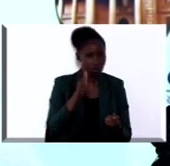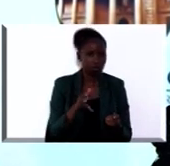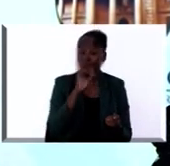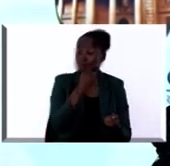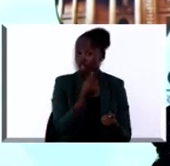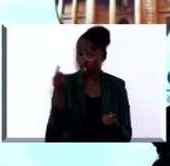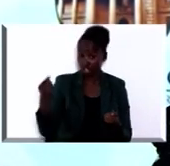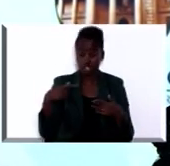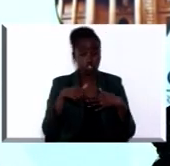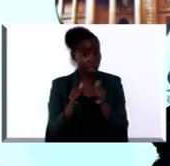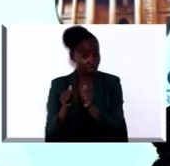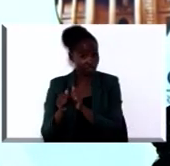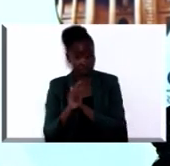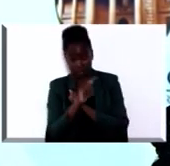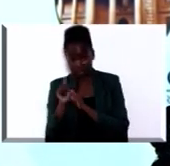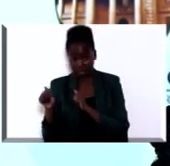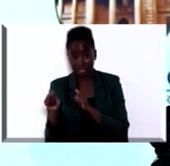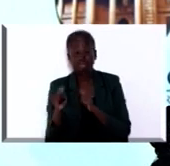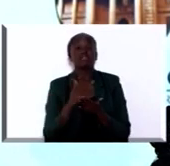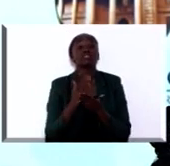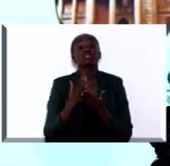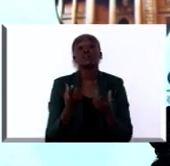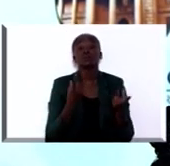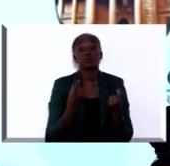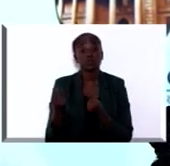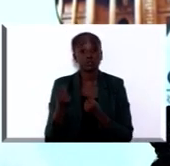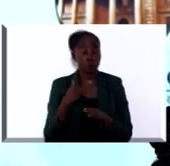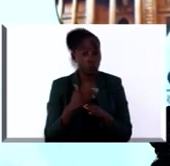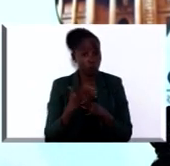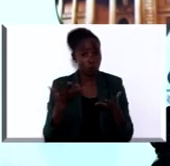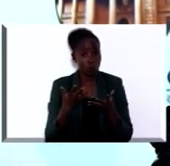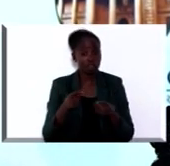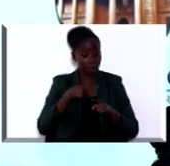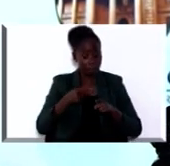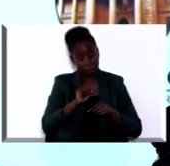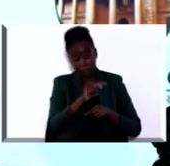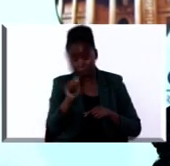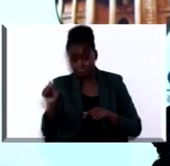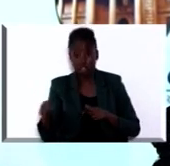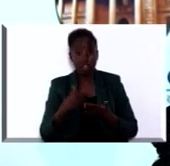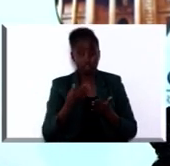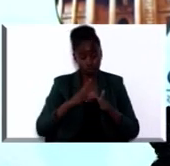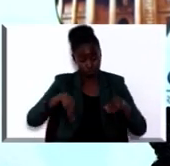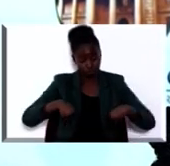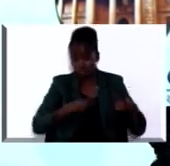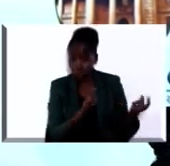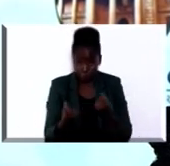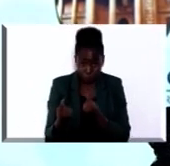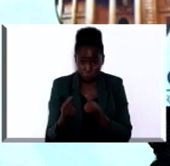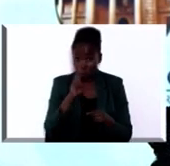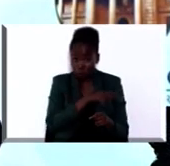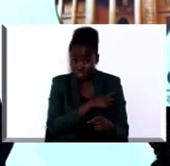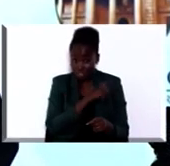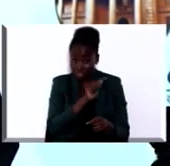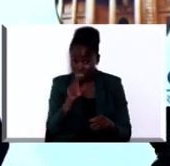agency, especially those that are degenerating into the playground of rogue and corrupt officials instead of